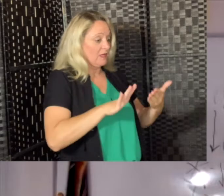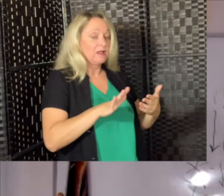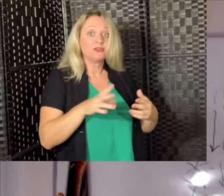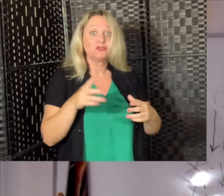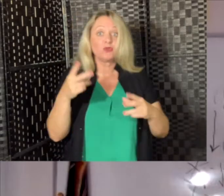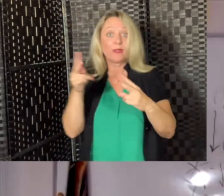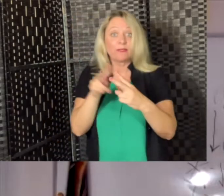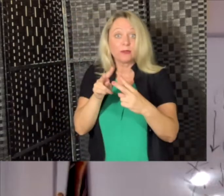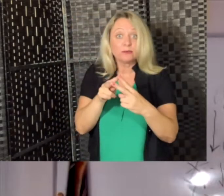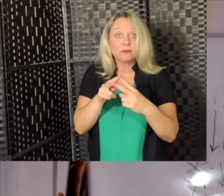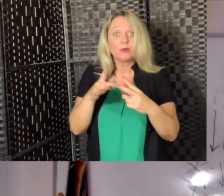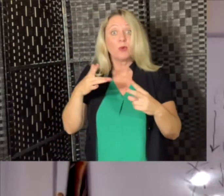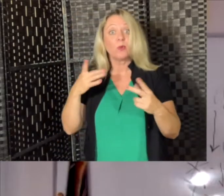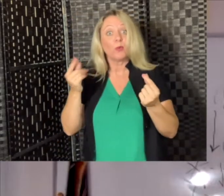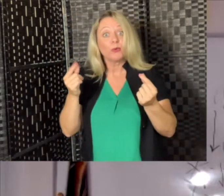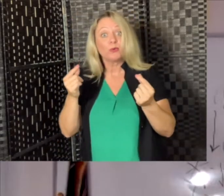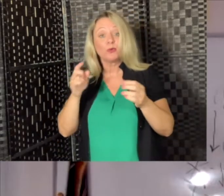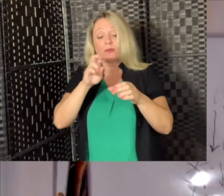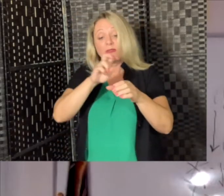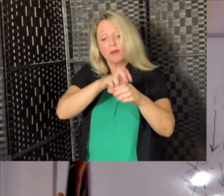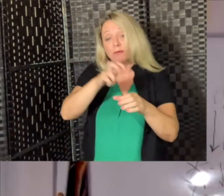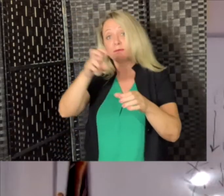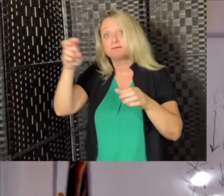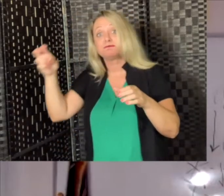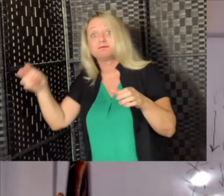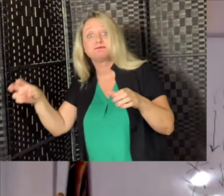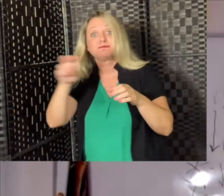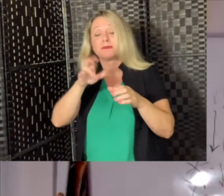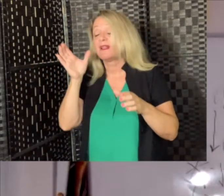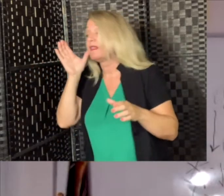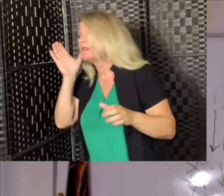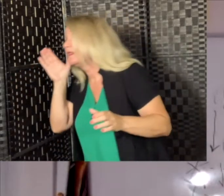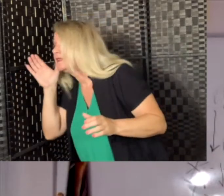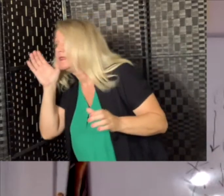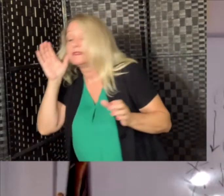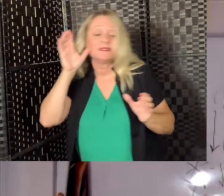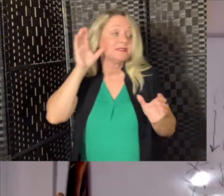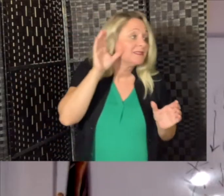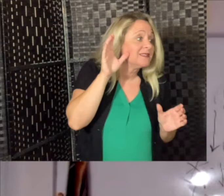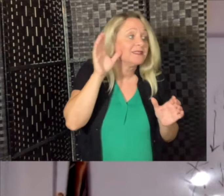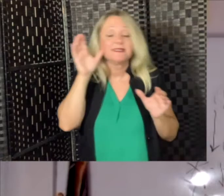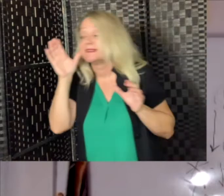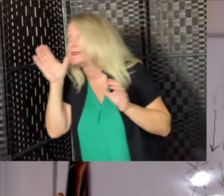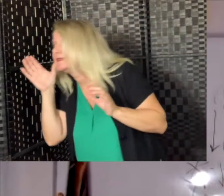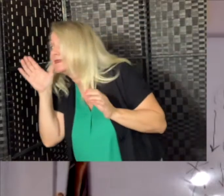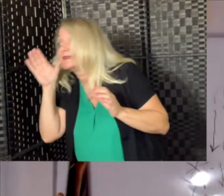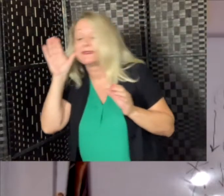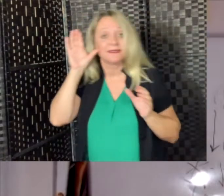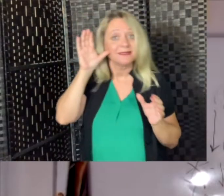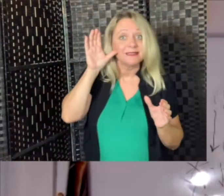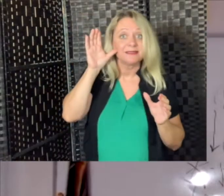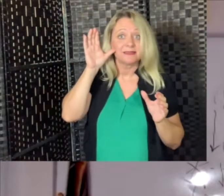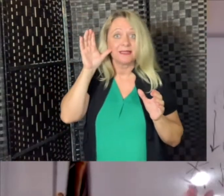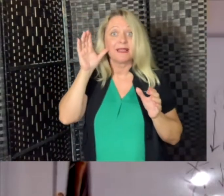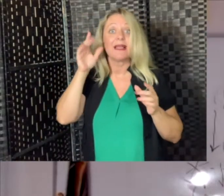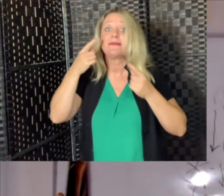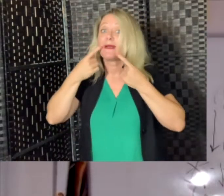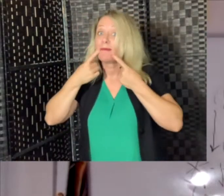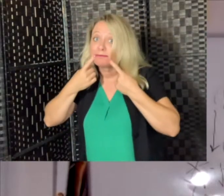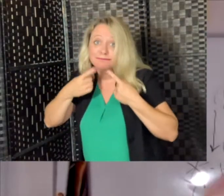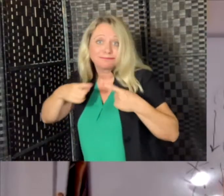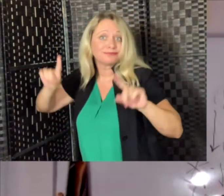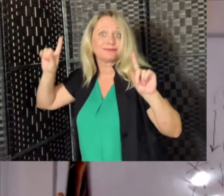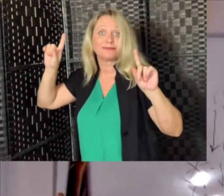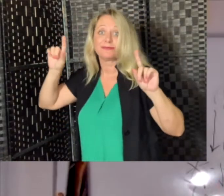this. On my world, this is so important. If I die there, I die there. I need to know I did